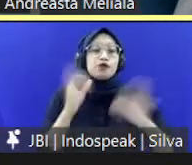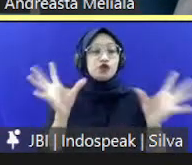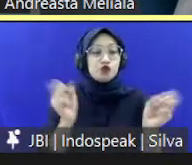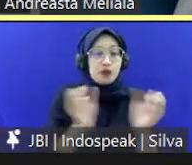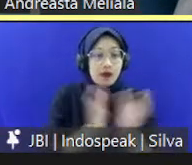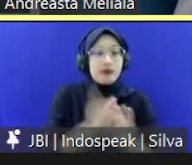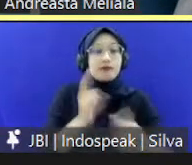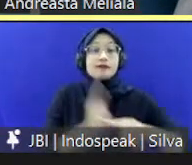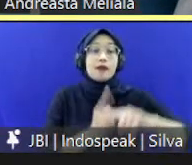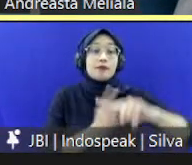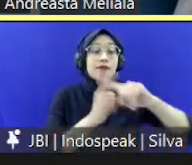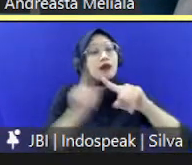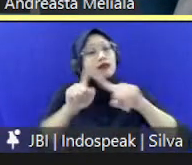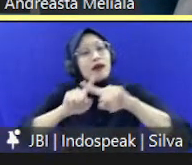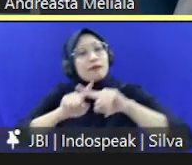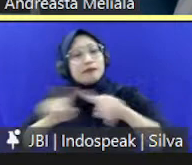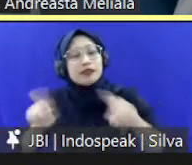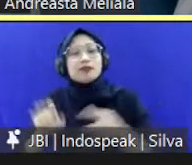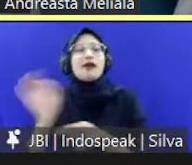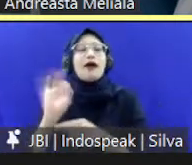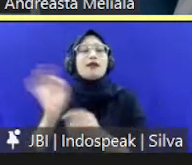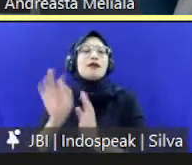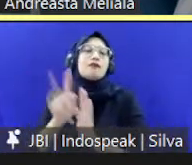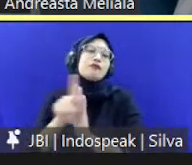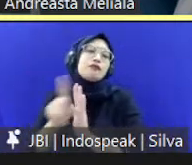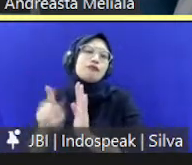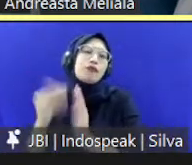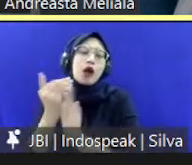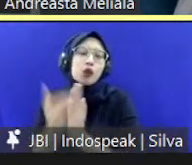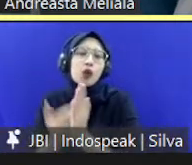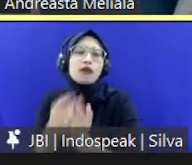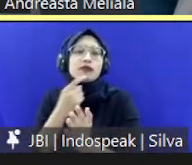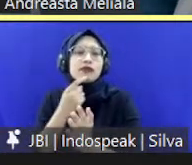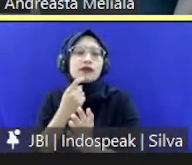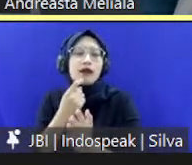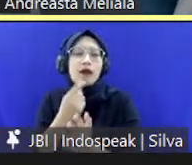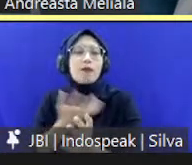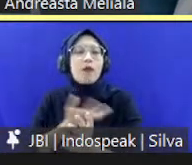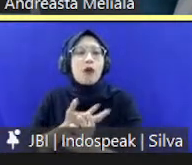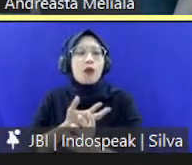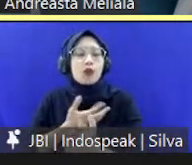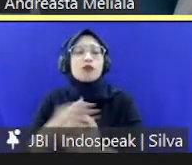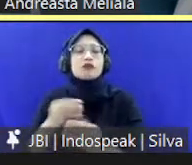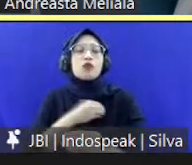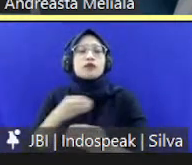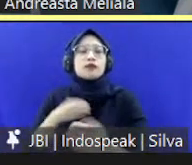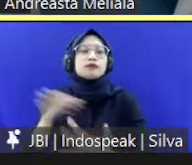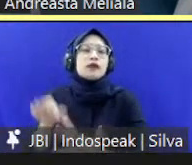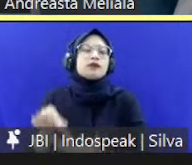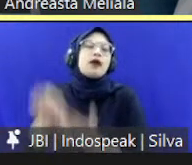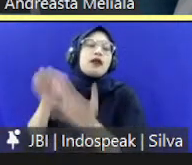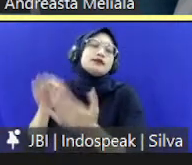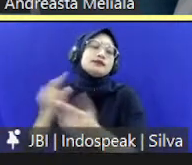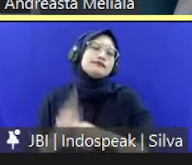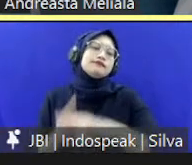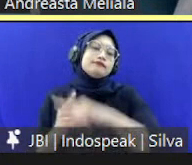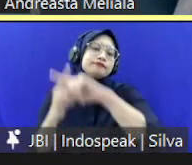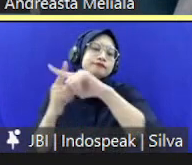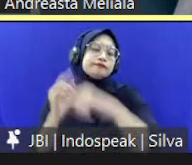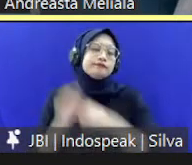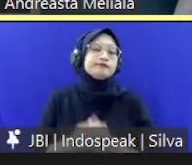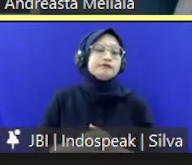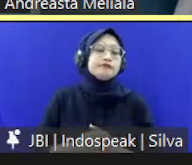really well accommodated. And also the maldistribution of hospital and medical